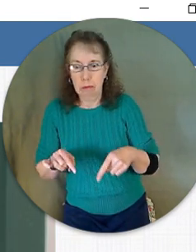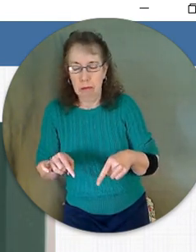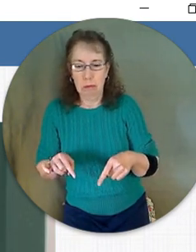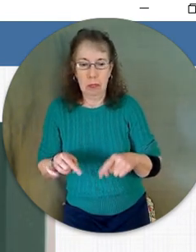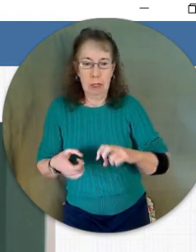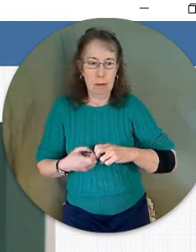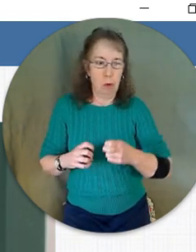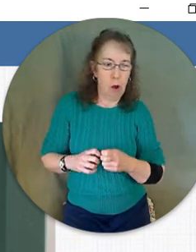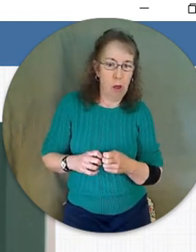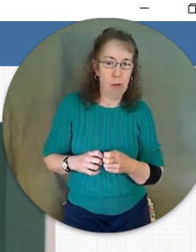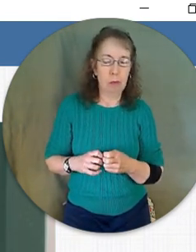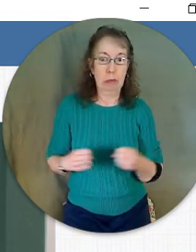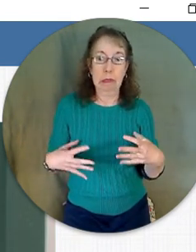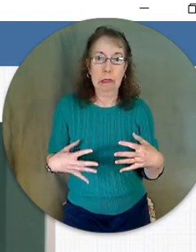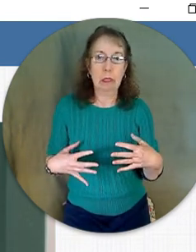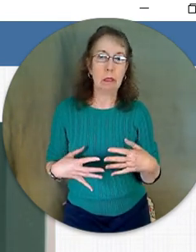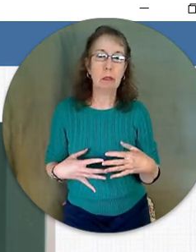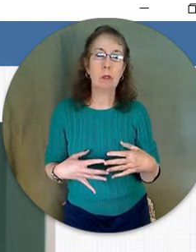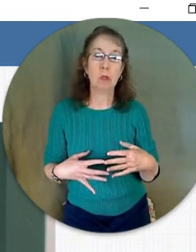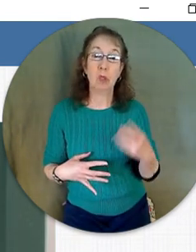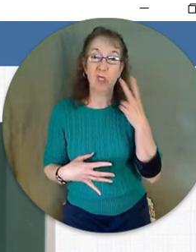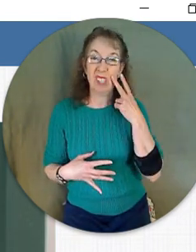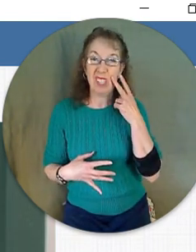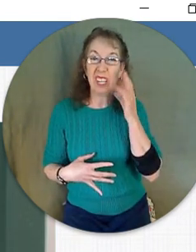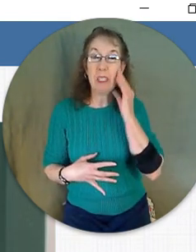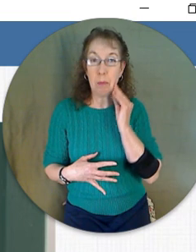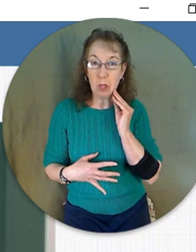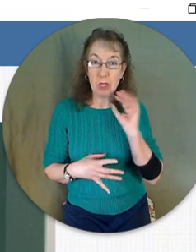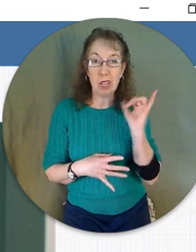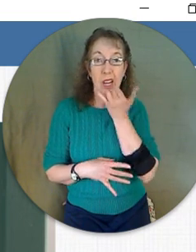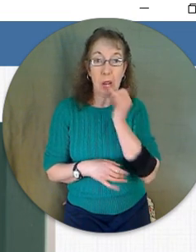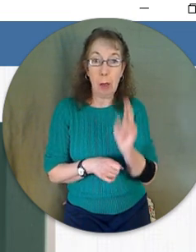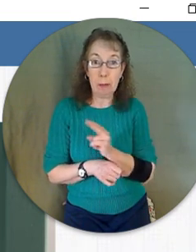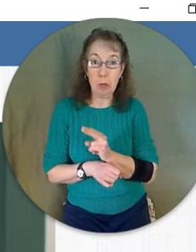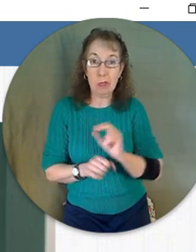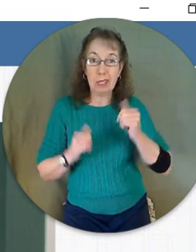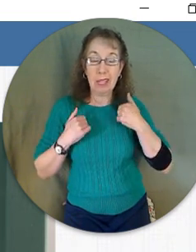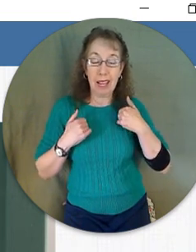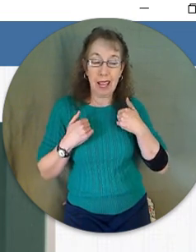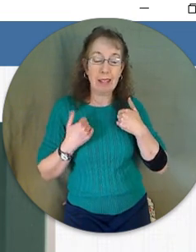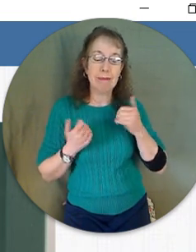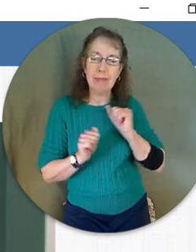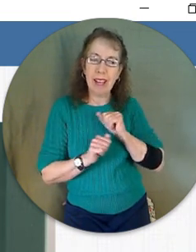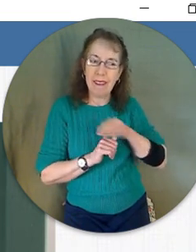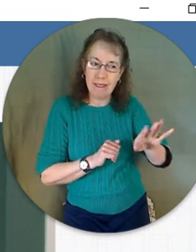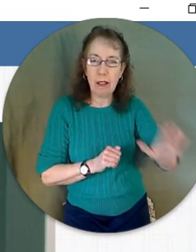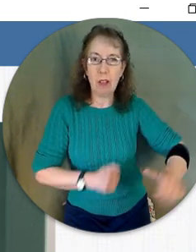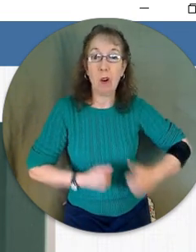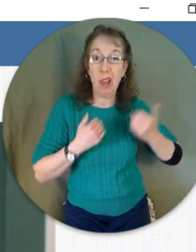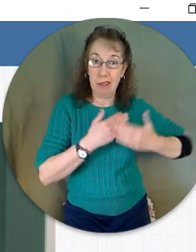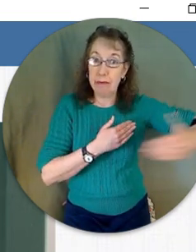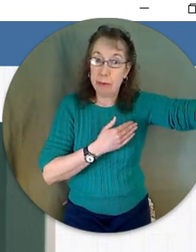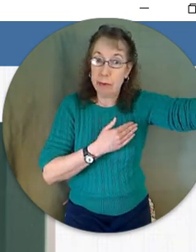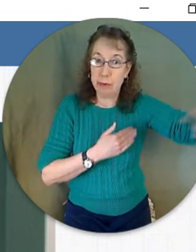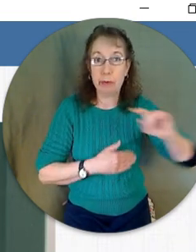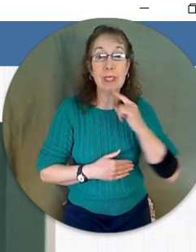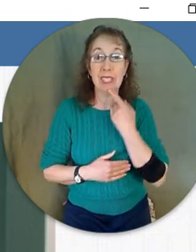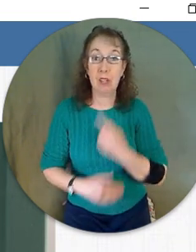lifelong effects on people, and so it is very serious. Now, you may